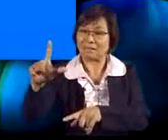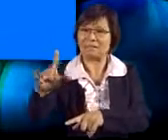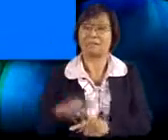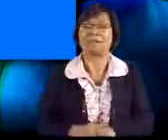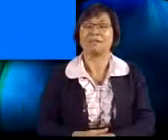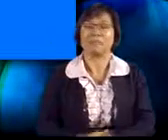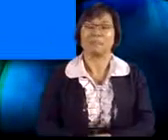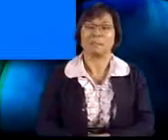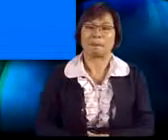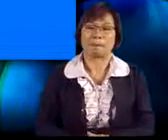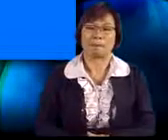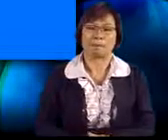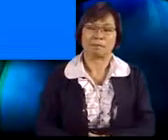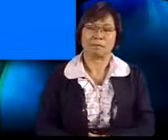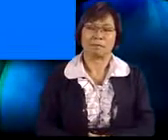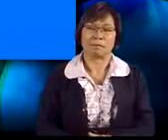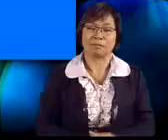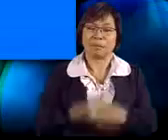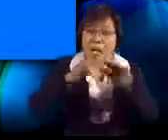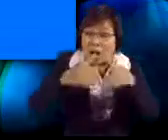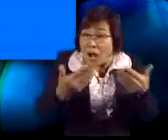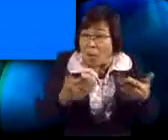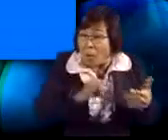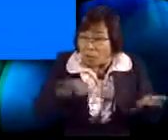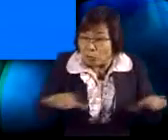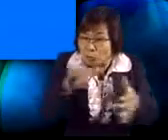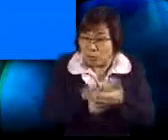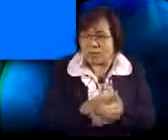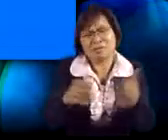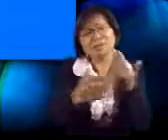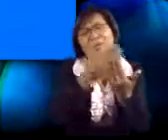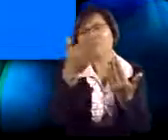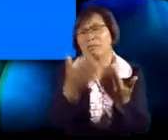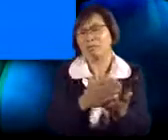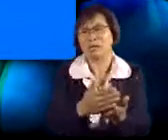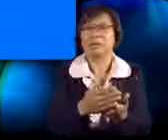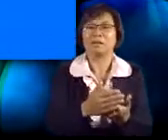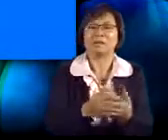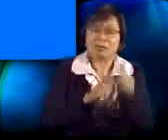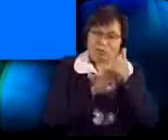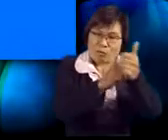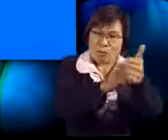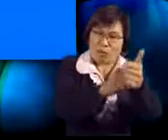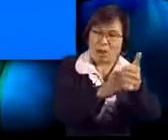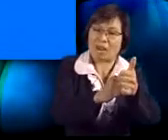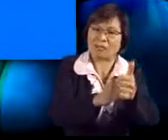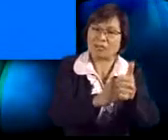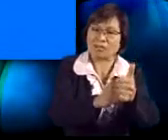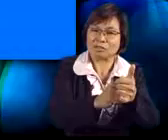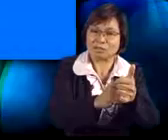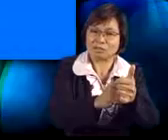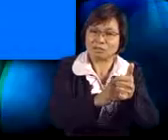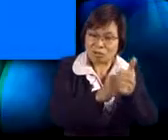7.8 liters. How did I do that? Simple. Just follow the step I've shown you